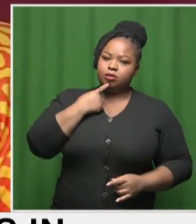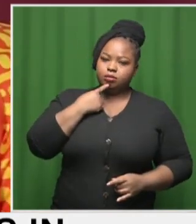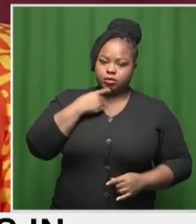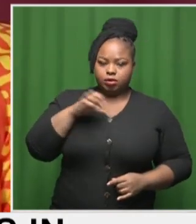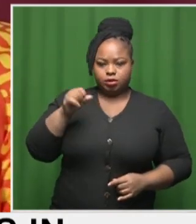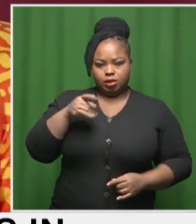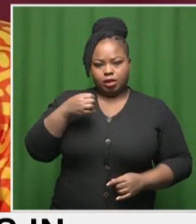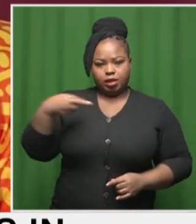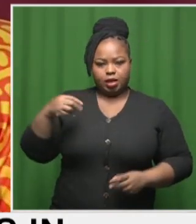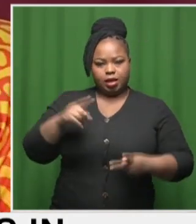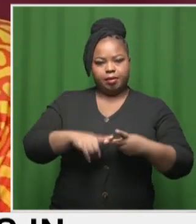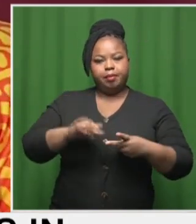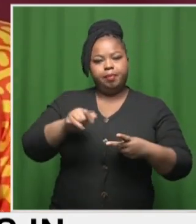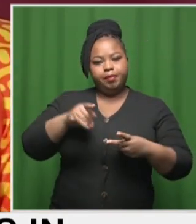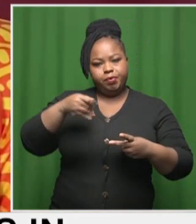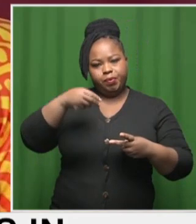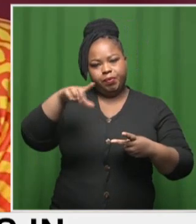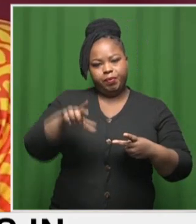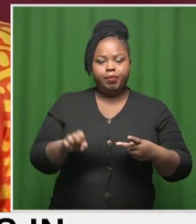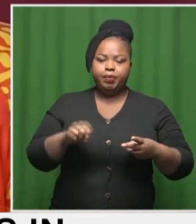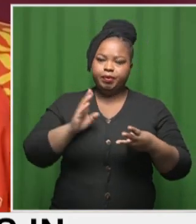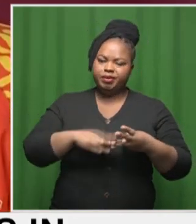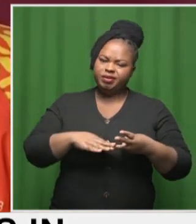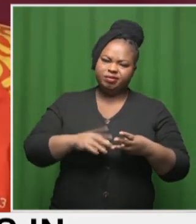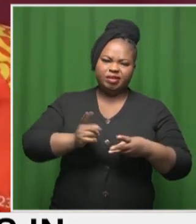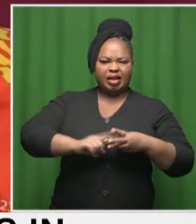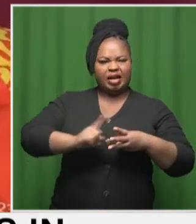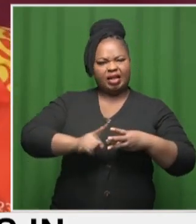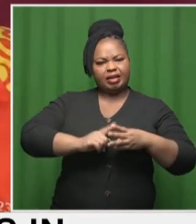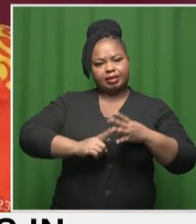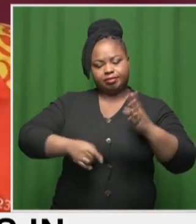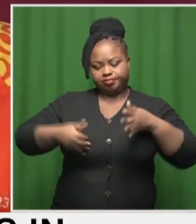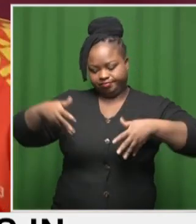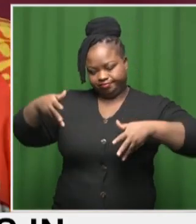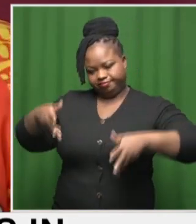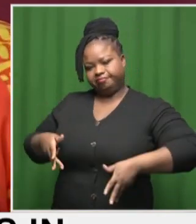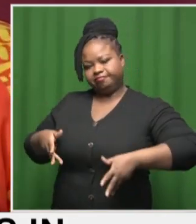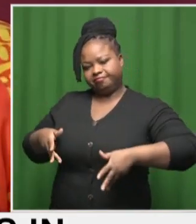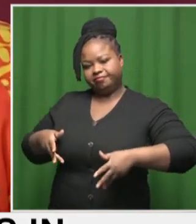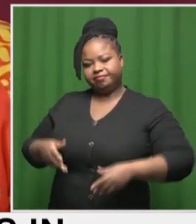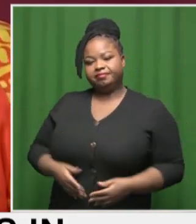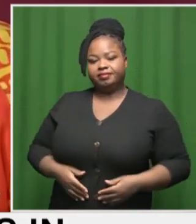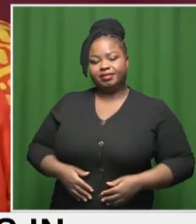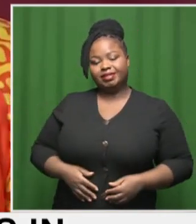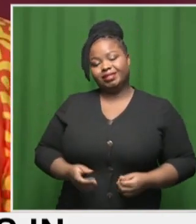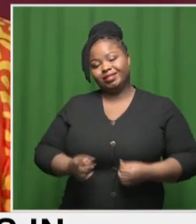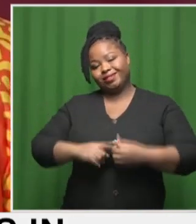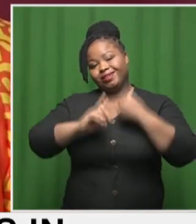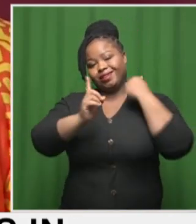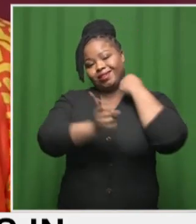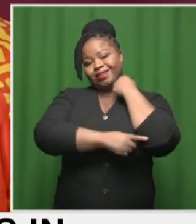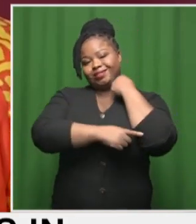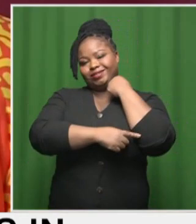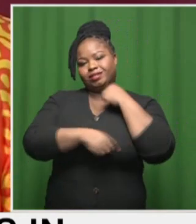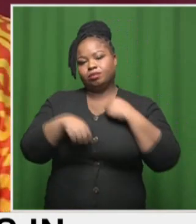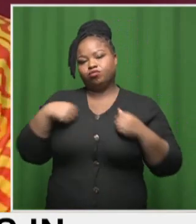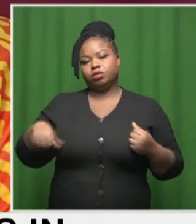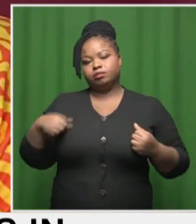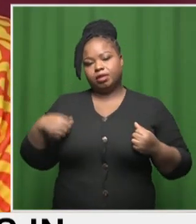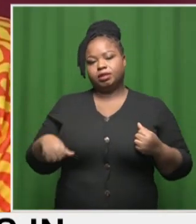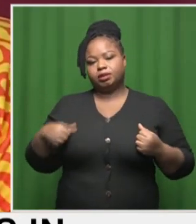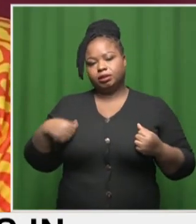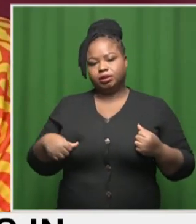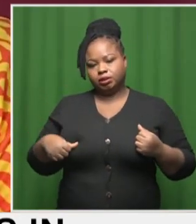Sarabatmani, Amatole District Municipality, and all of them. And now we're here. This is the last district municipality or